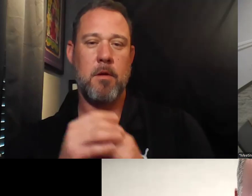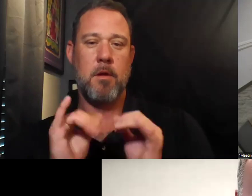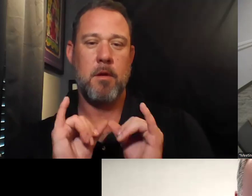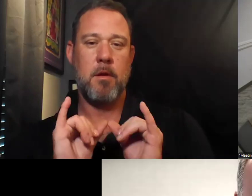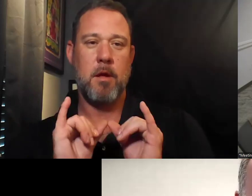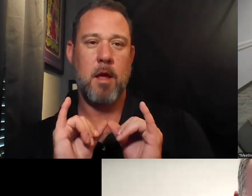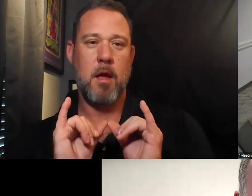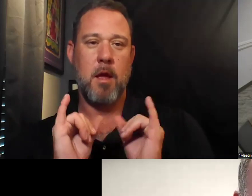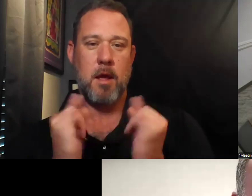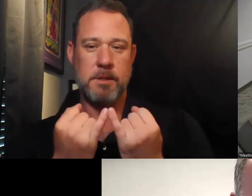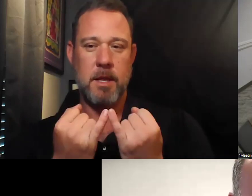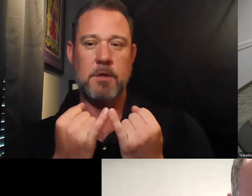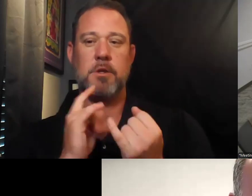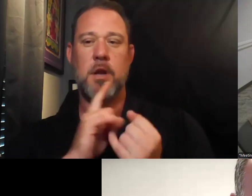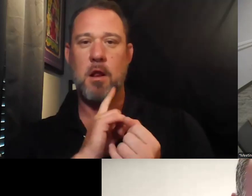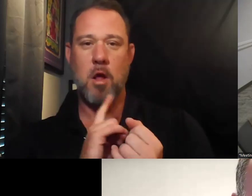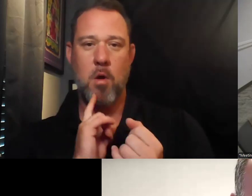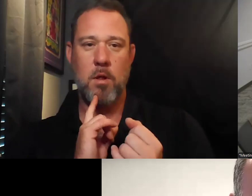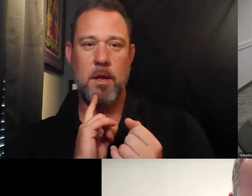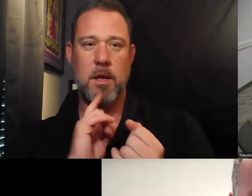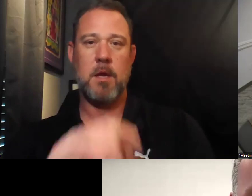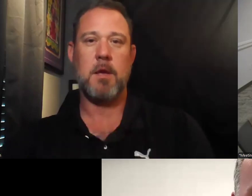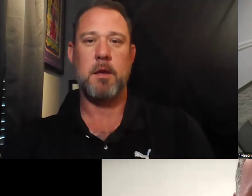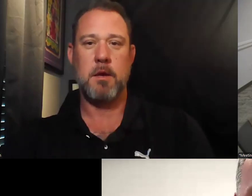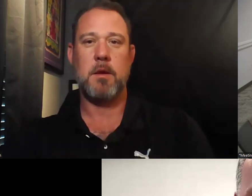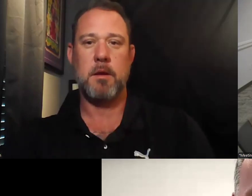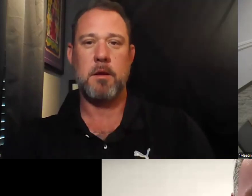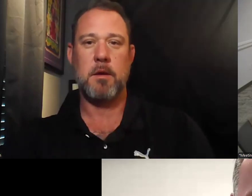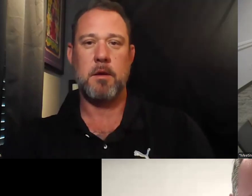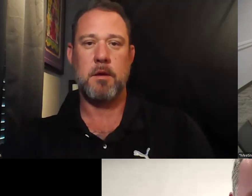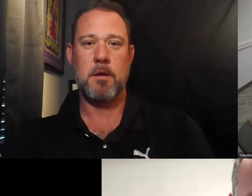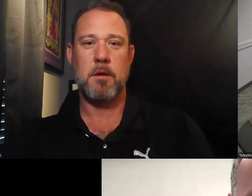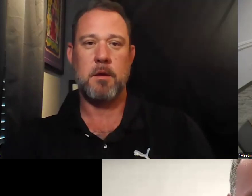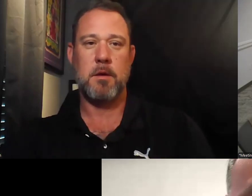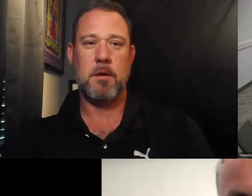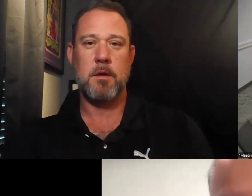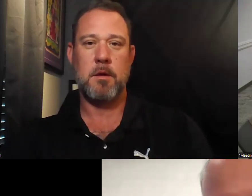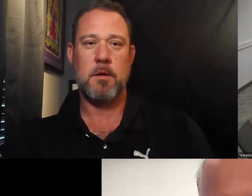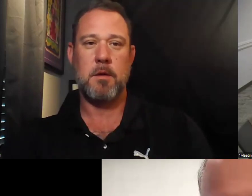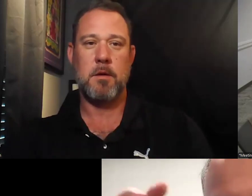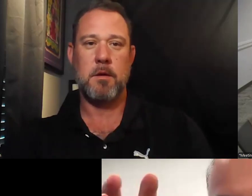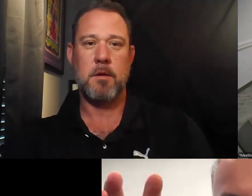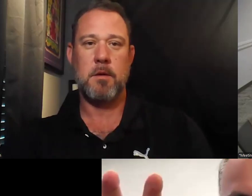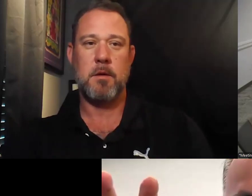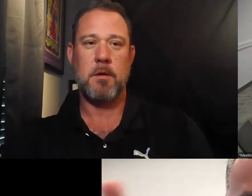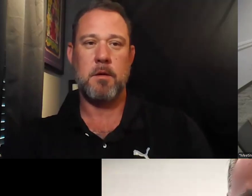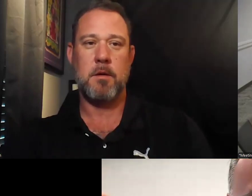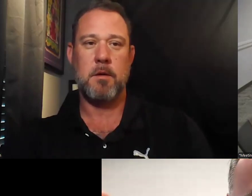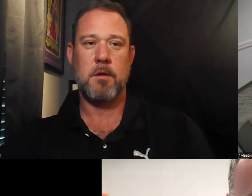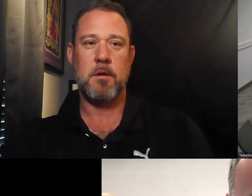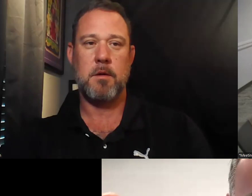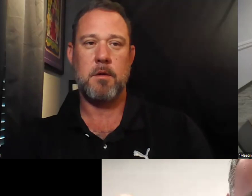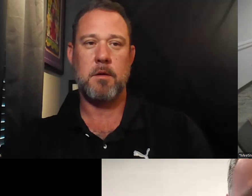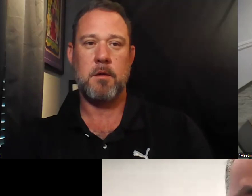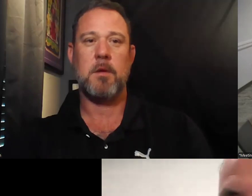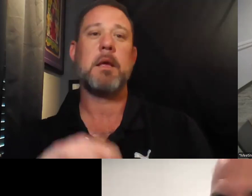Isolation and loneliness, I believe, impacts us as the family caregiver, as a person